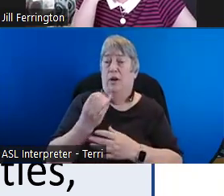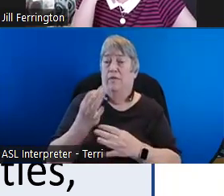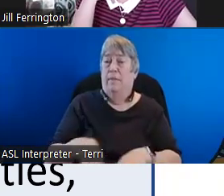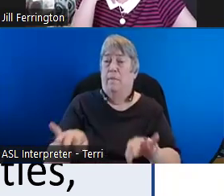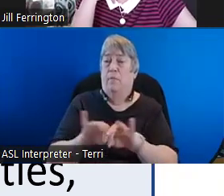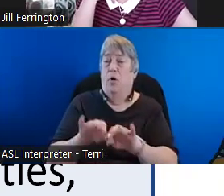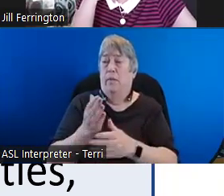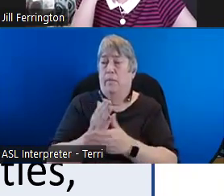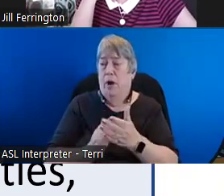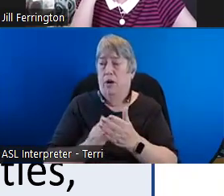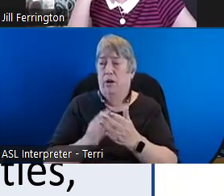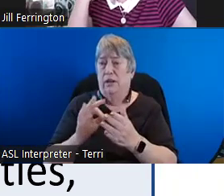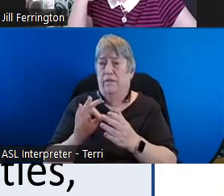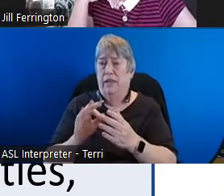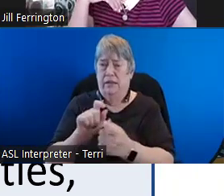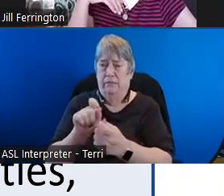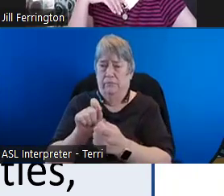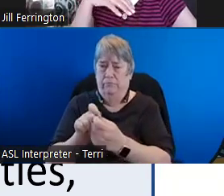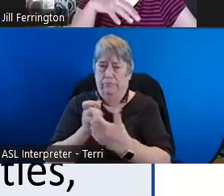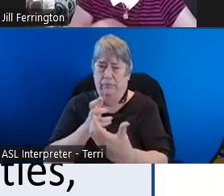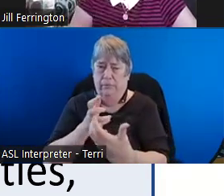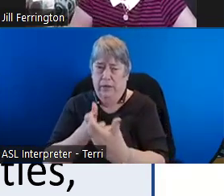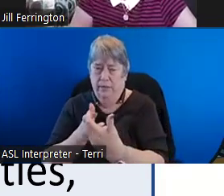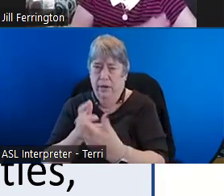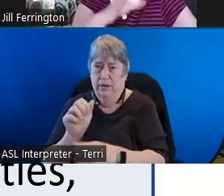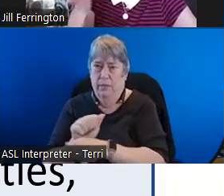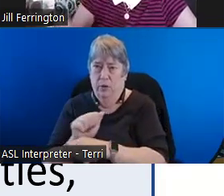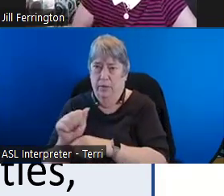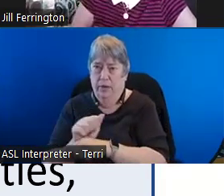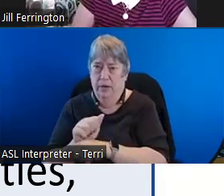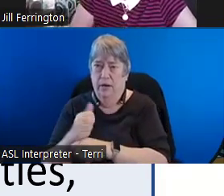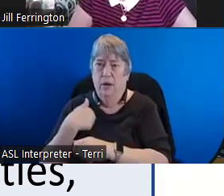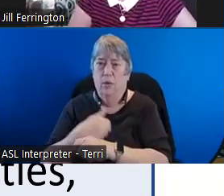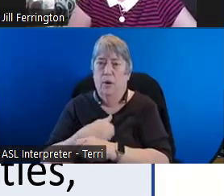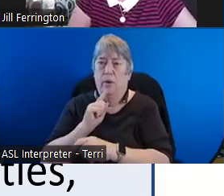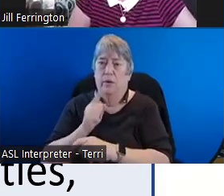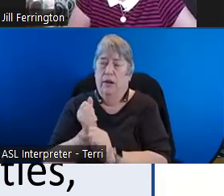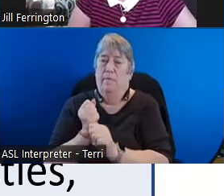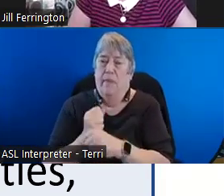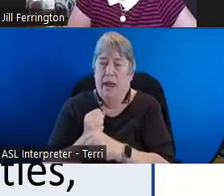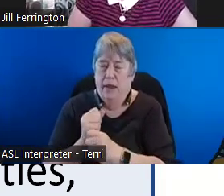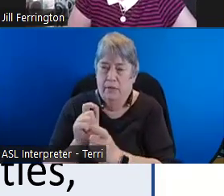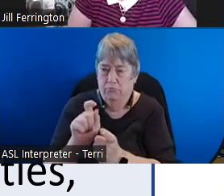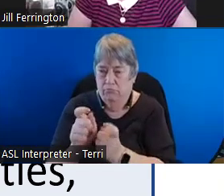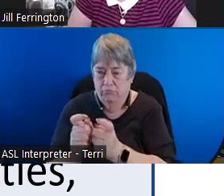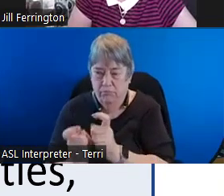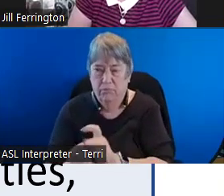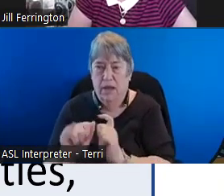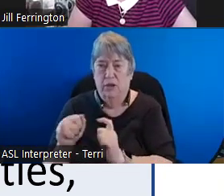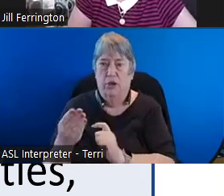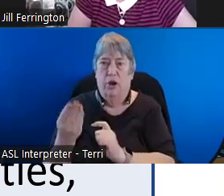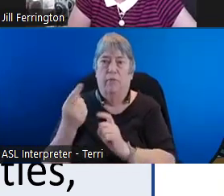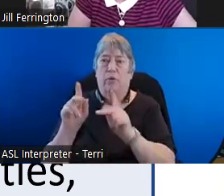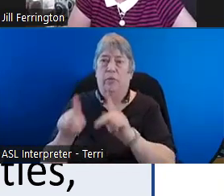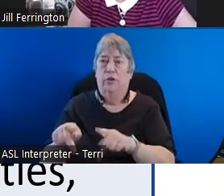that customized employment that you heard me mention, where we essentially craft a job for a person. And the way that looks in